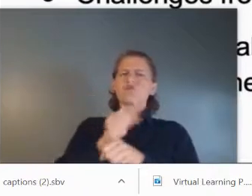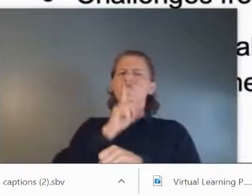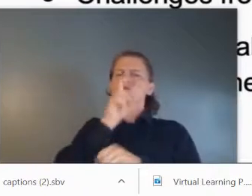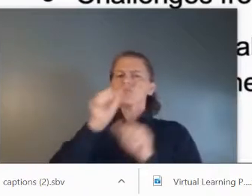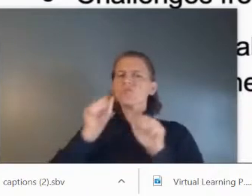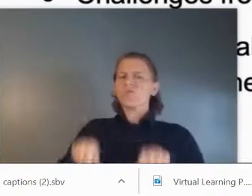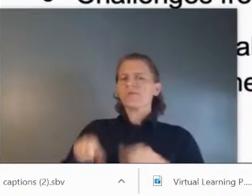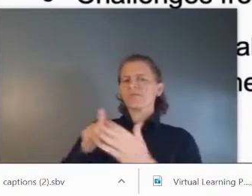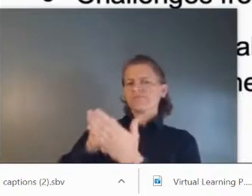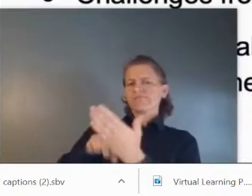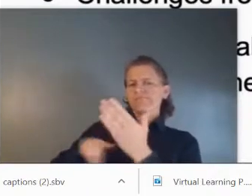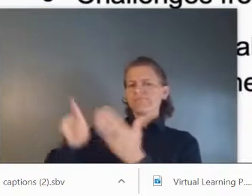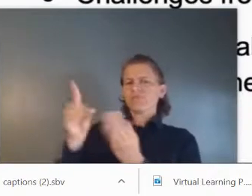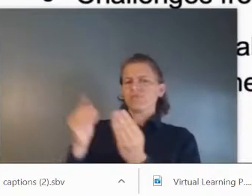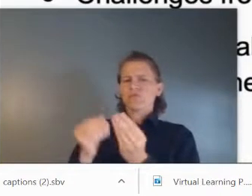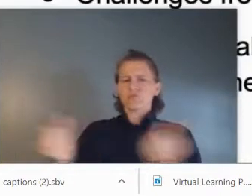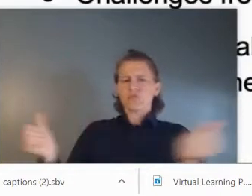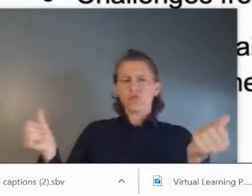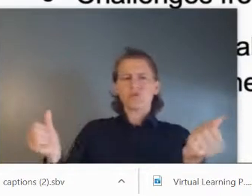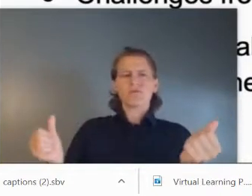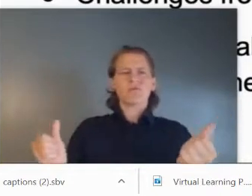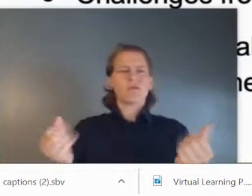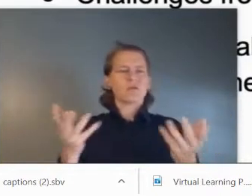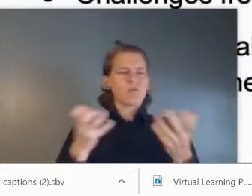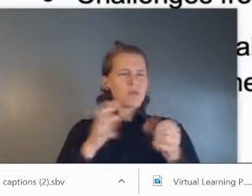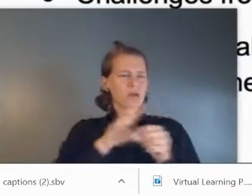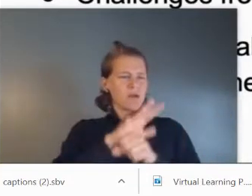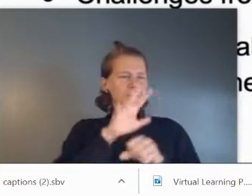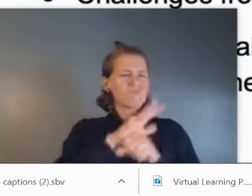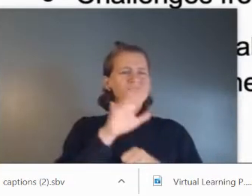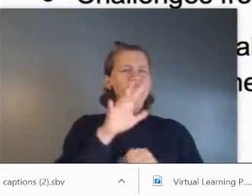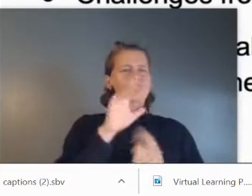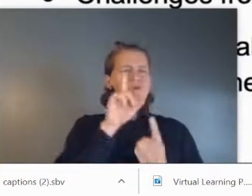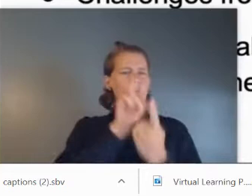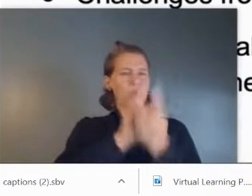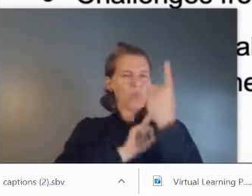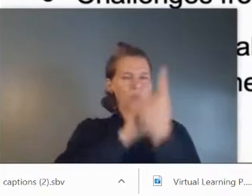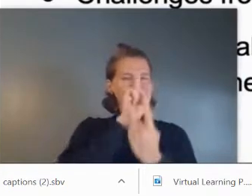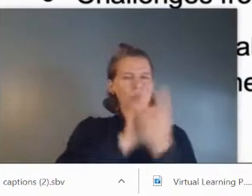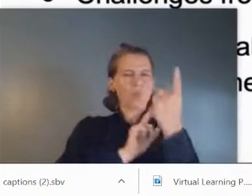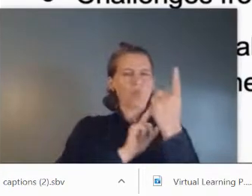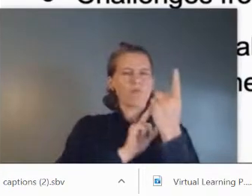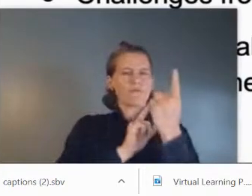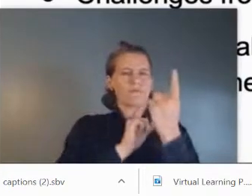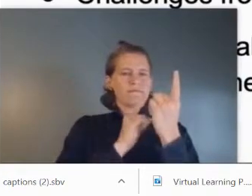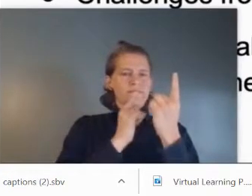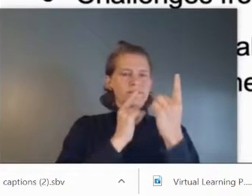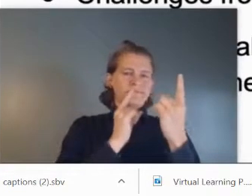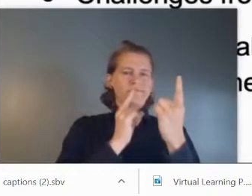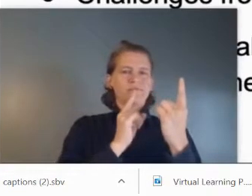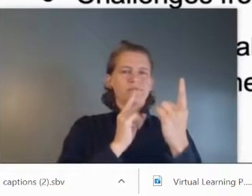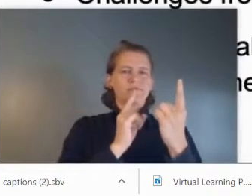instructional face-to-face hours for semester courses and A-B day courses.